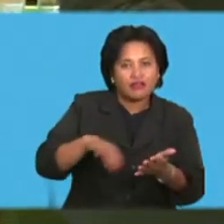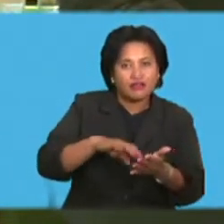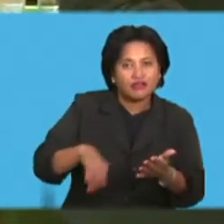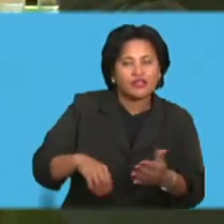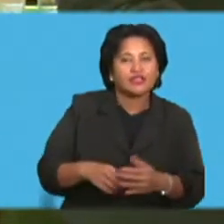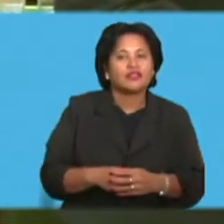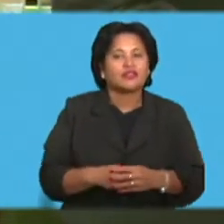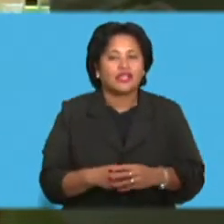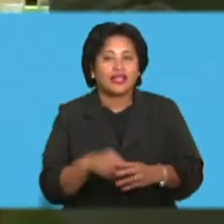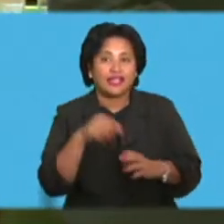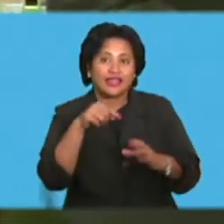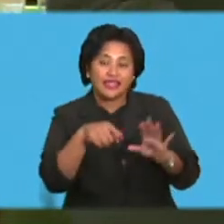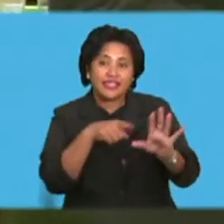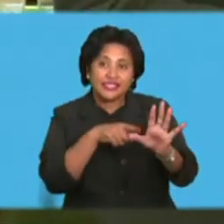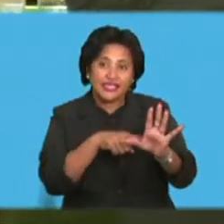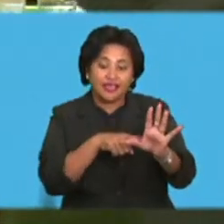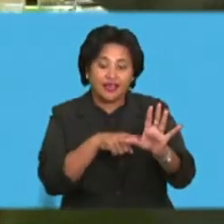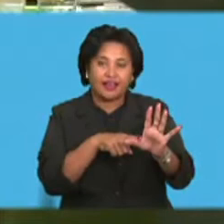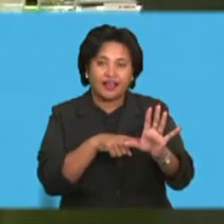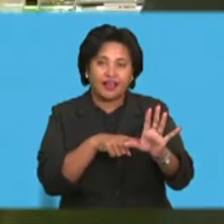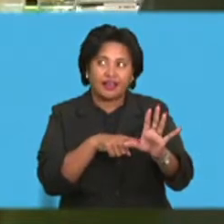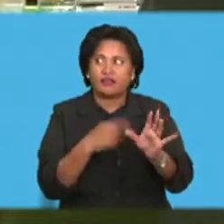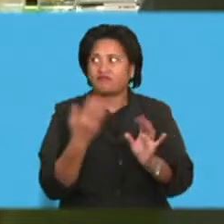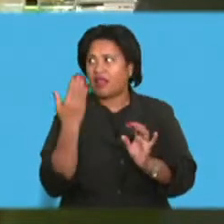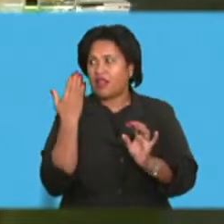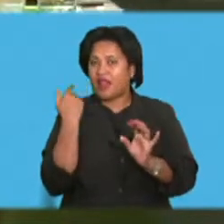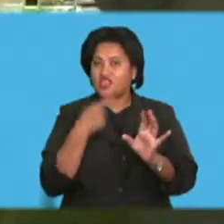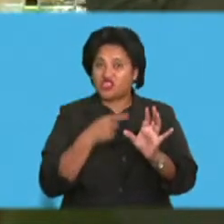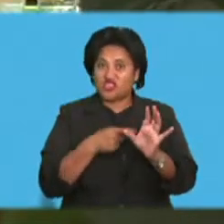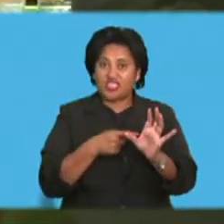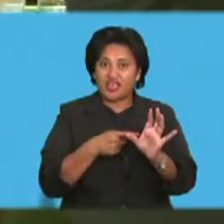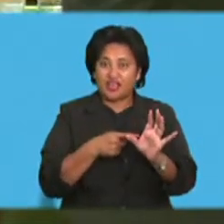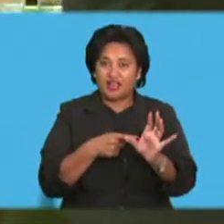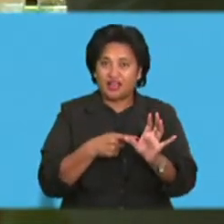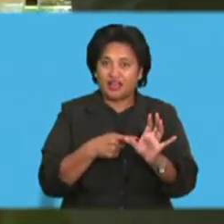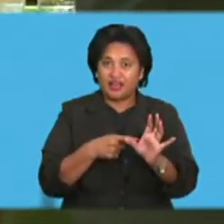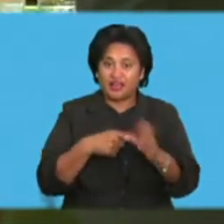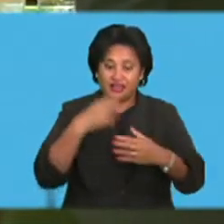This year we began, last year the dredge was